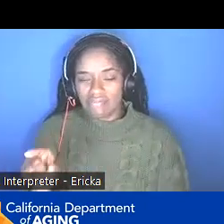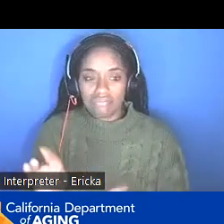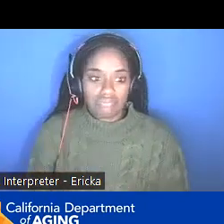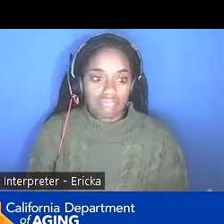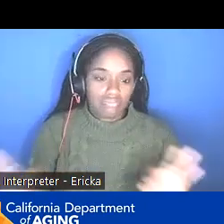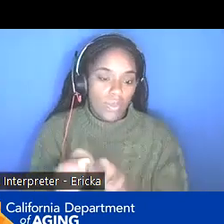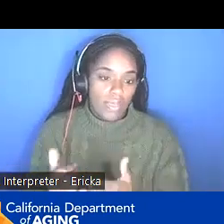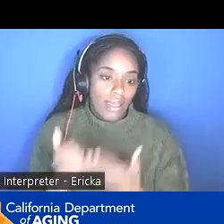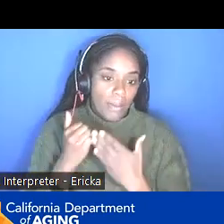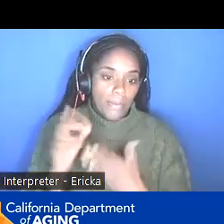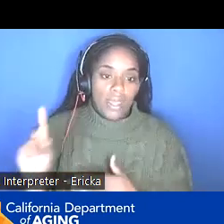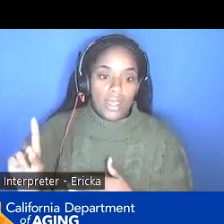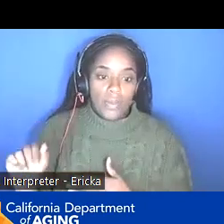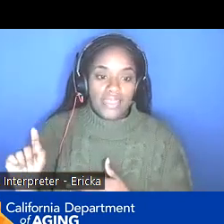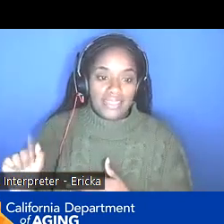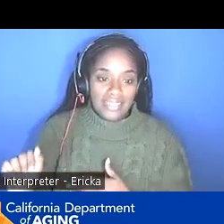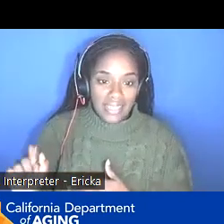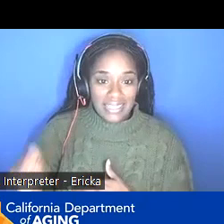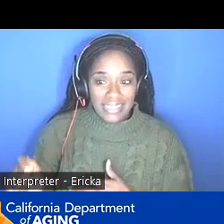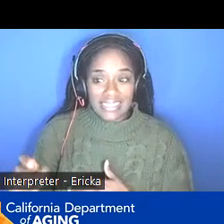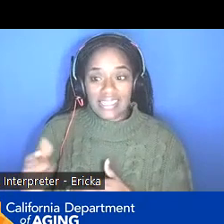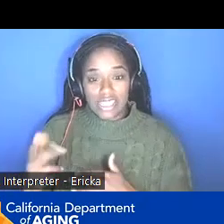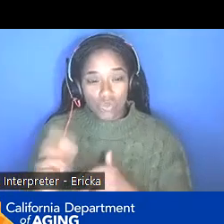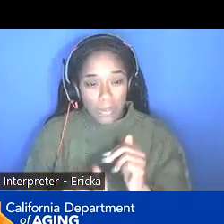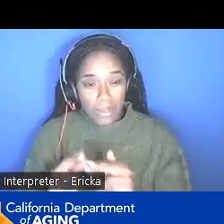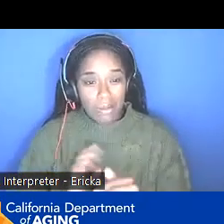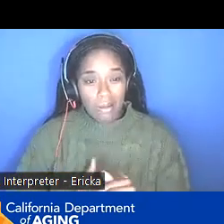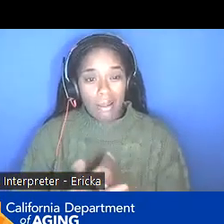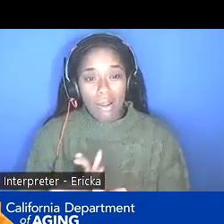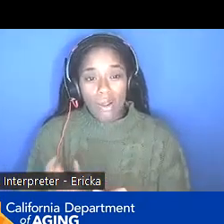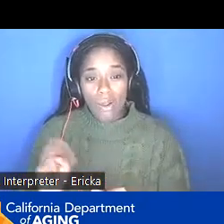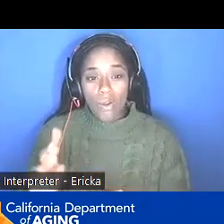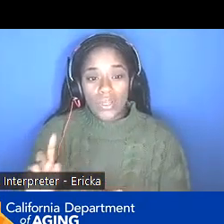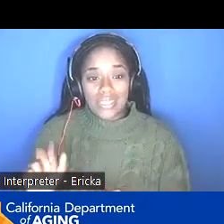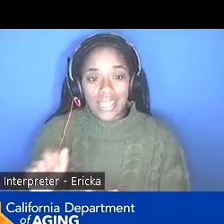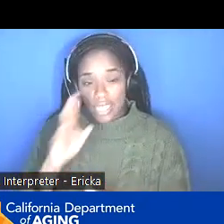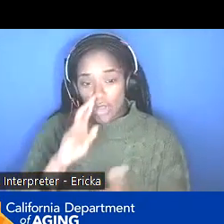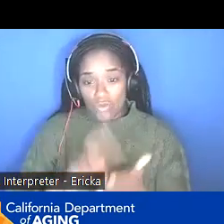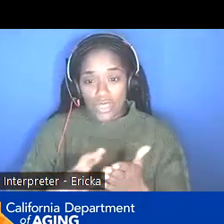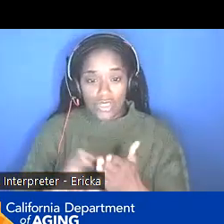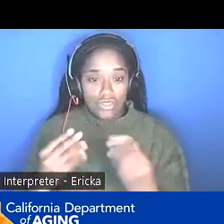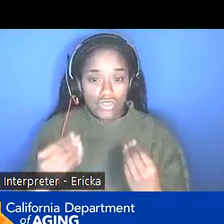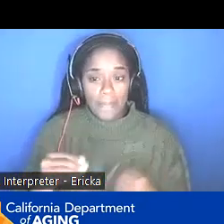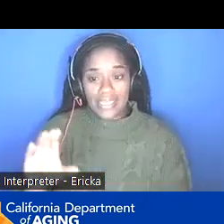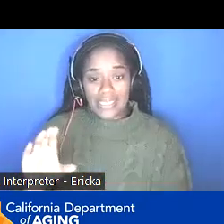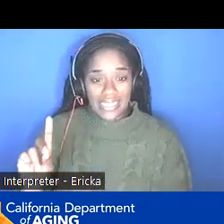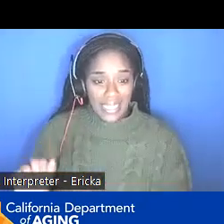our data needs as we build out our own data and research shop at CDA. Next slide, please. So if you